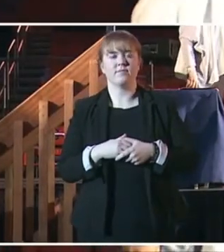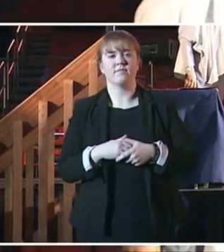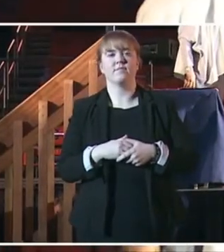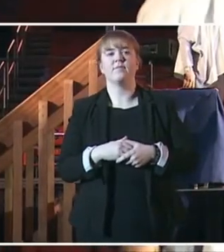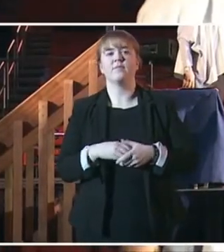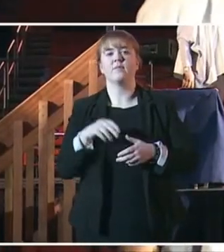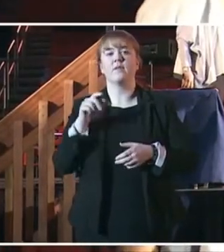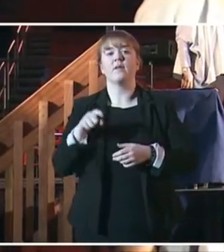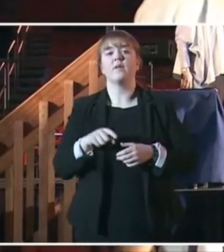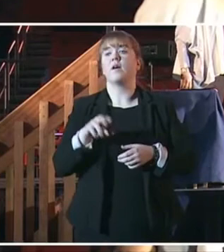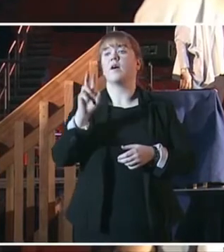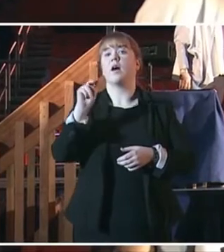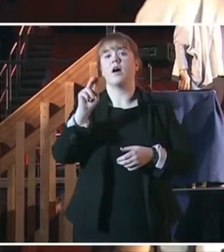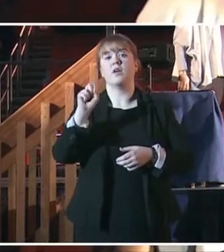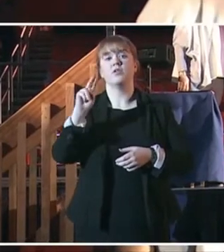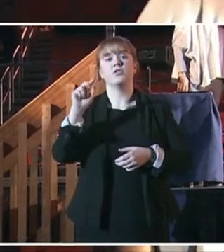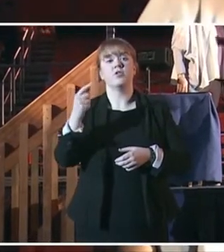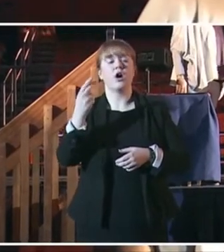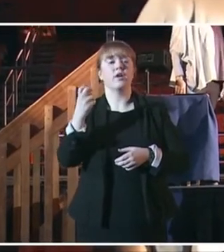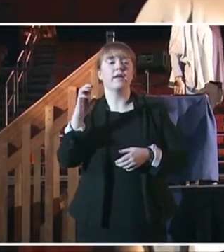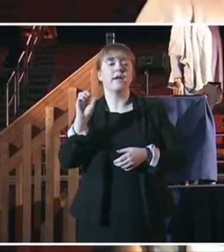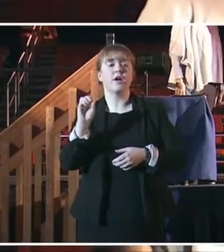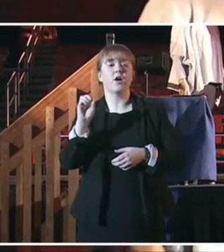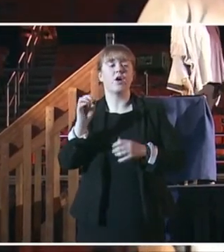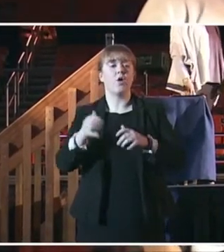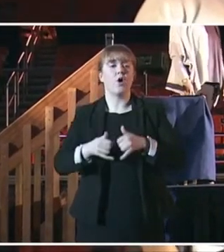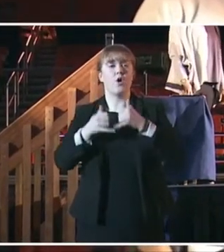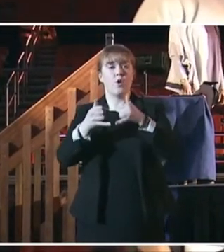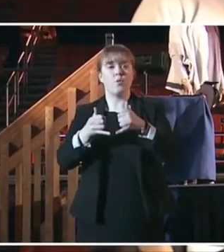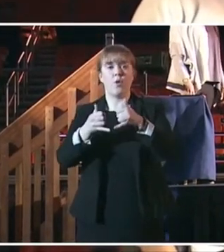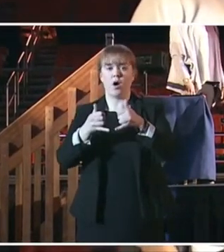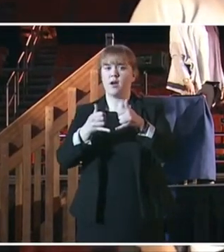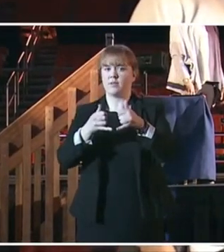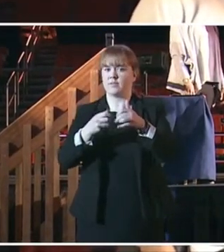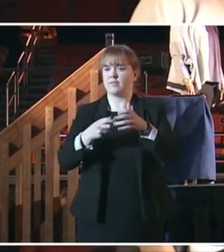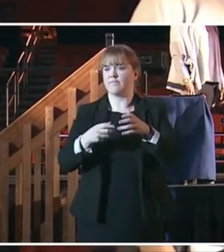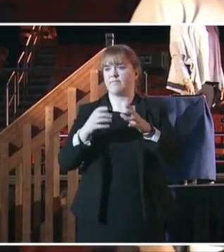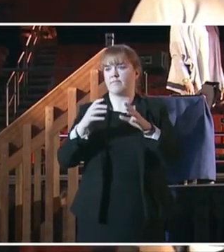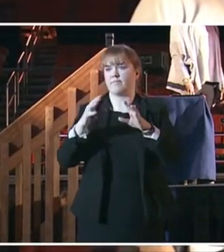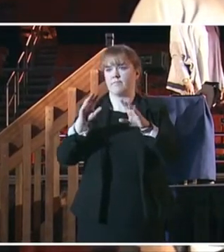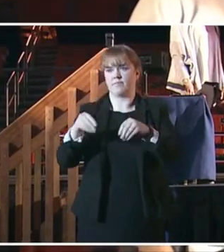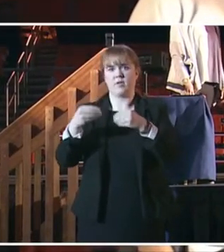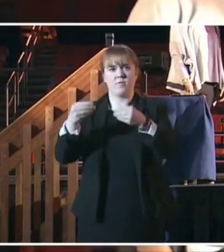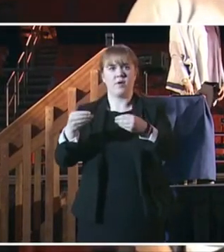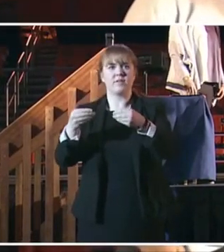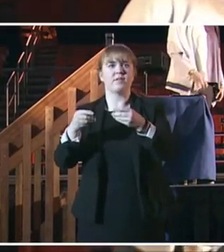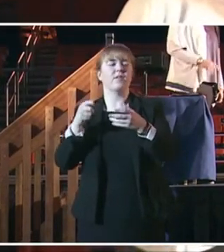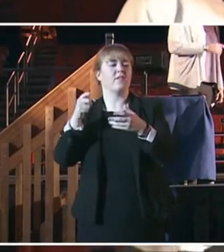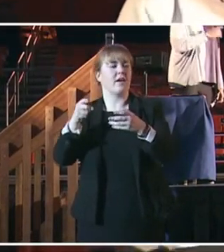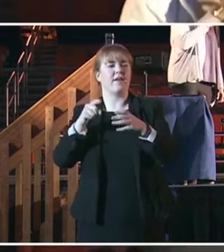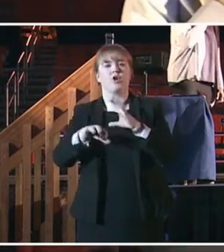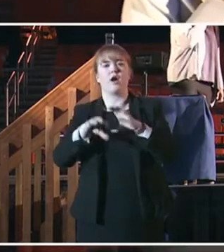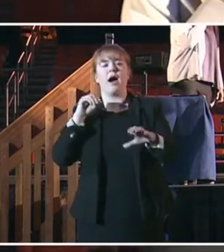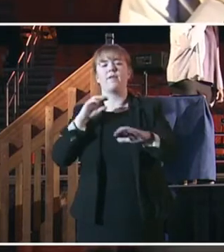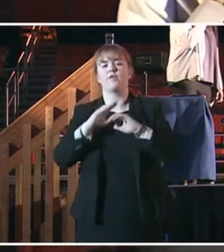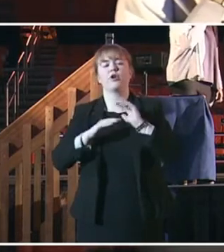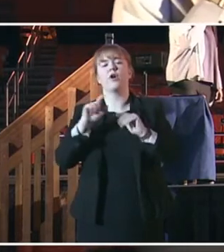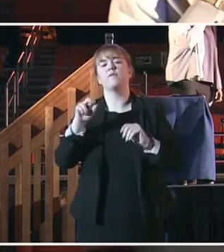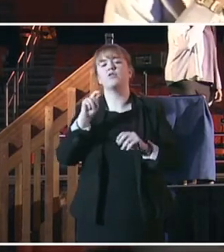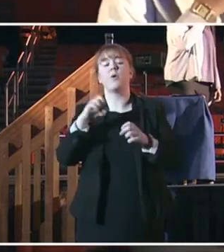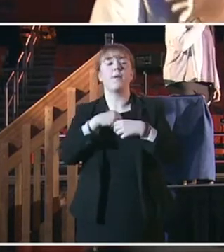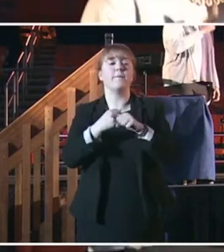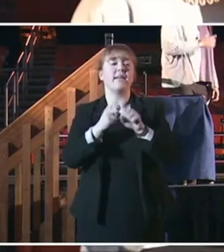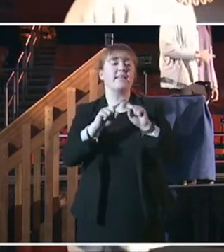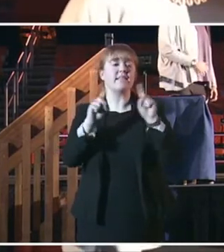The Unsung Hero Awards are presented annually to people who have moved beyond their comfort zones and made a difference